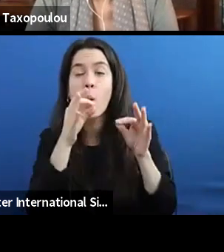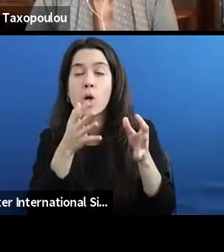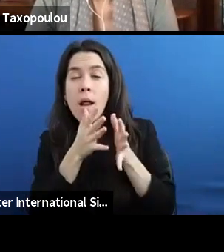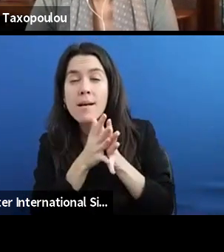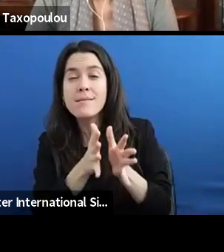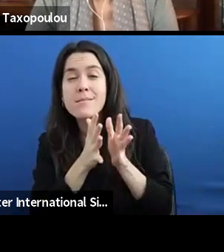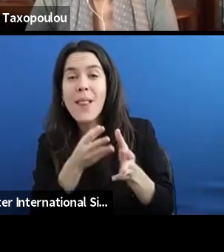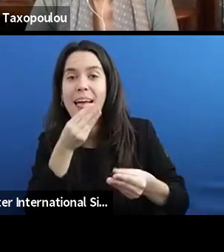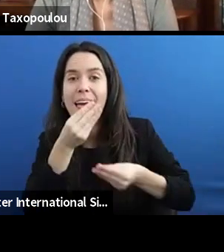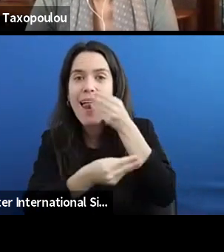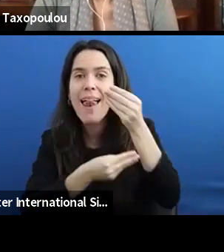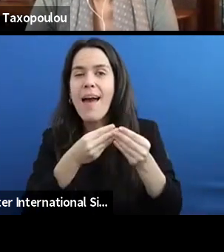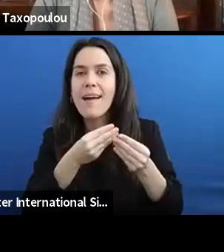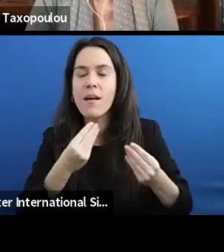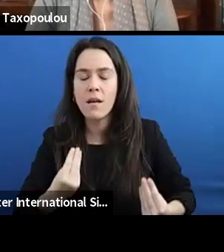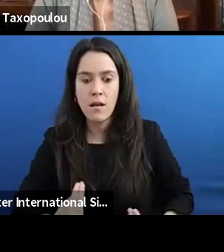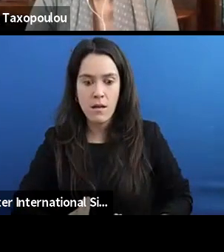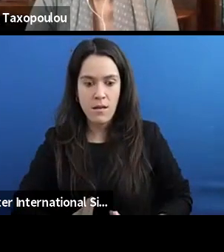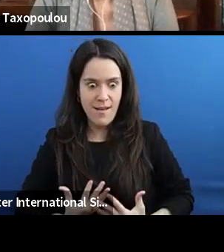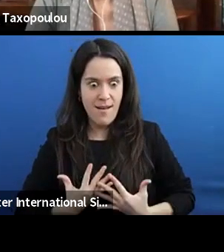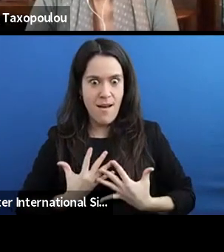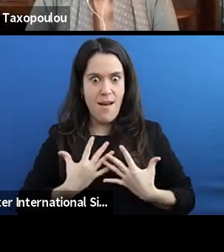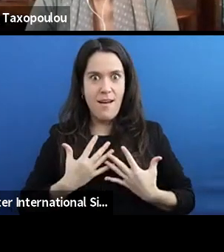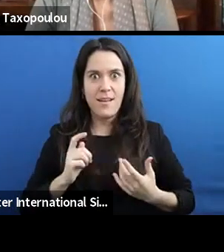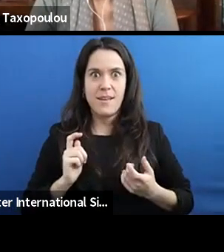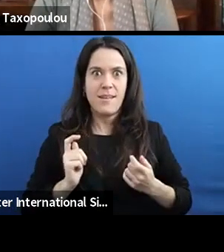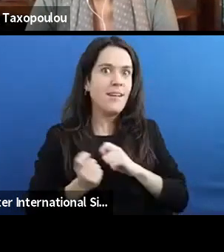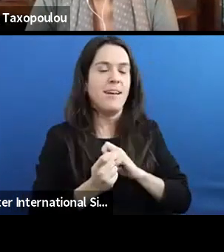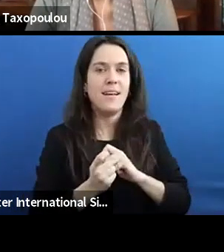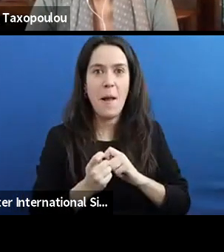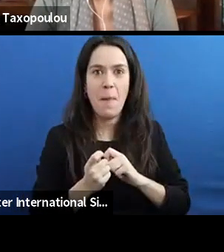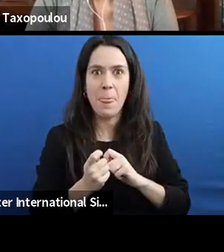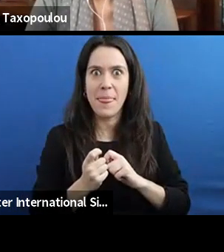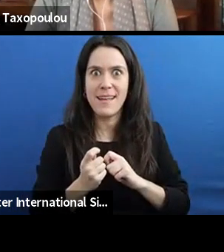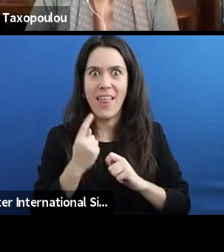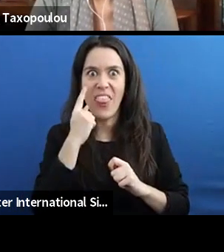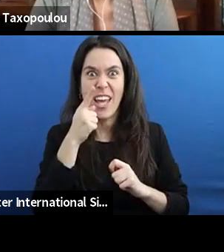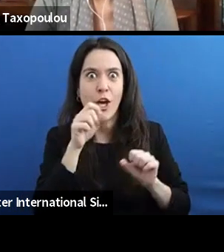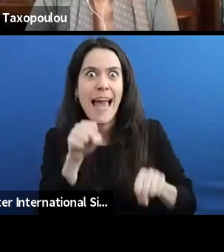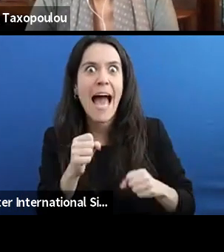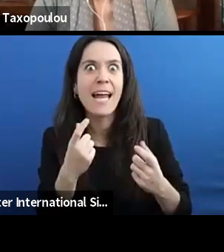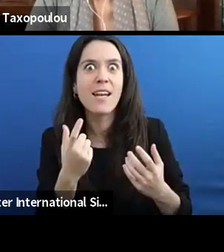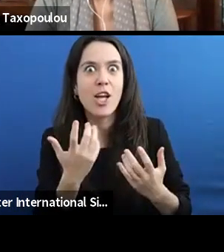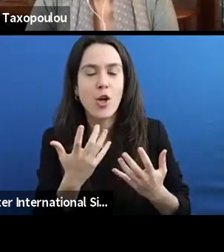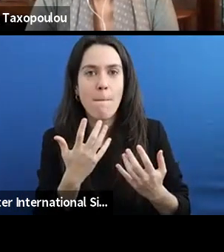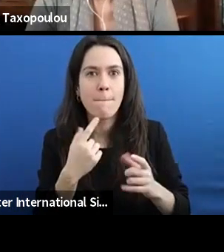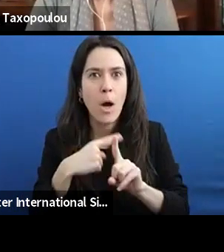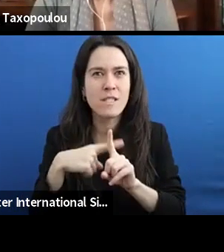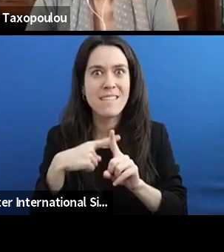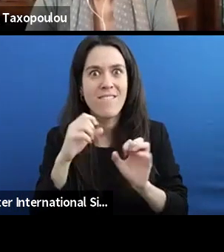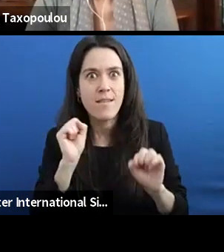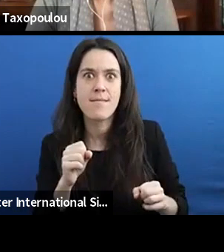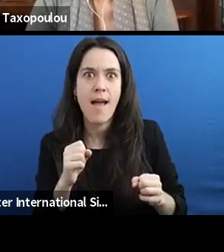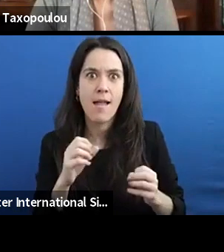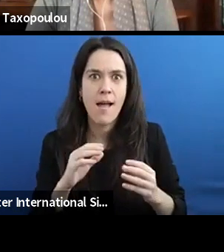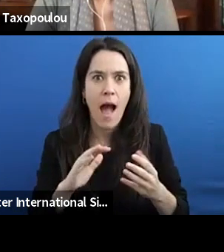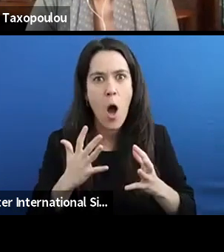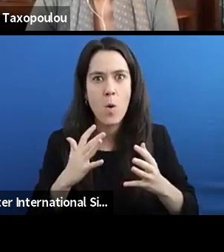quite positive and inspire for small steps, and talk about values and processes in our